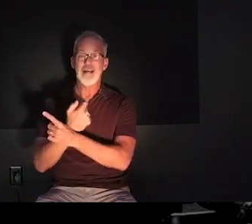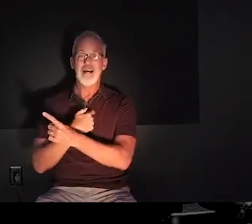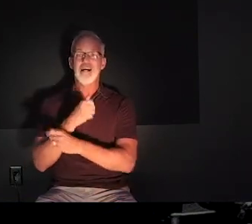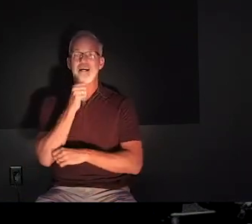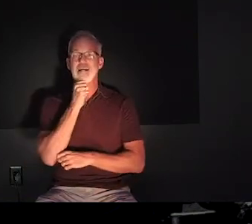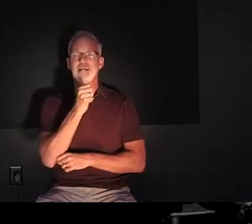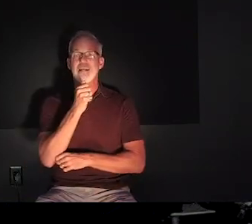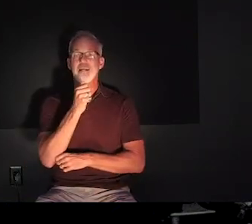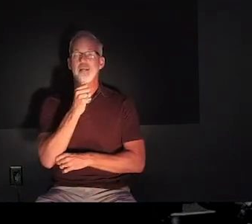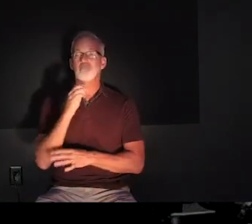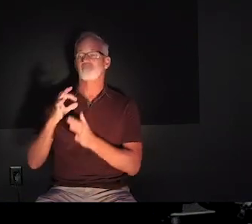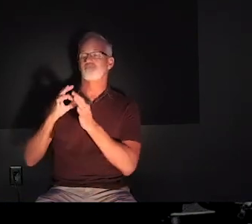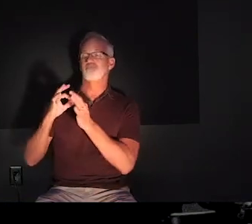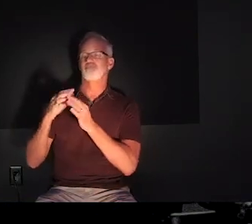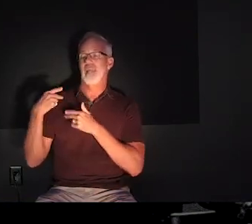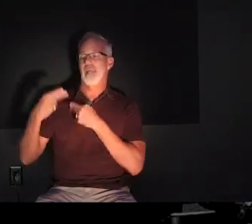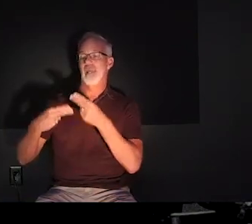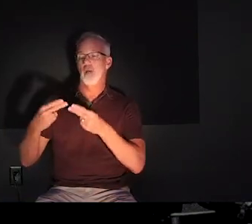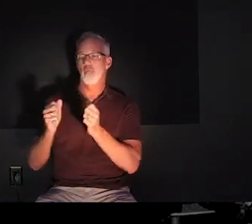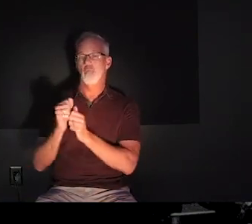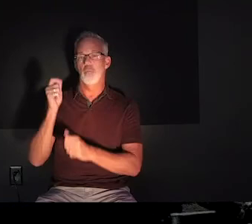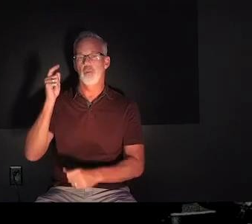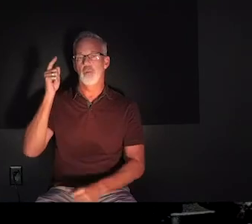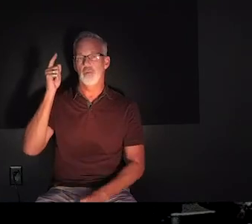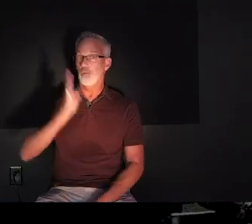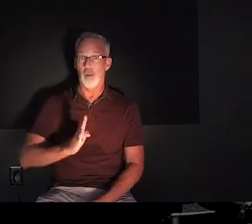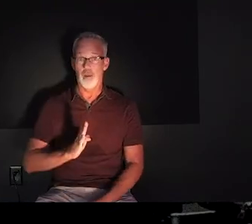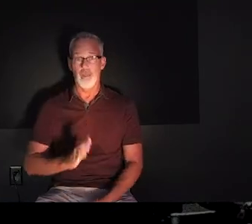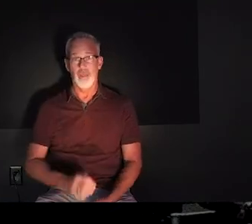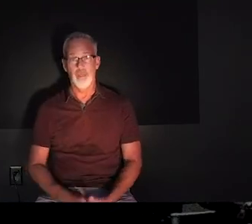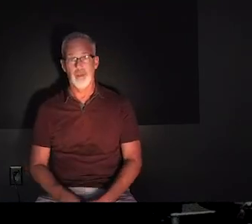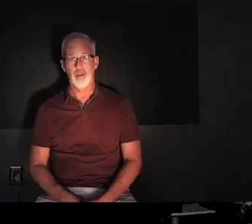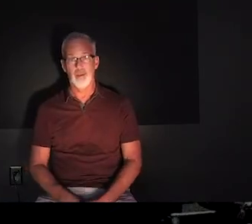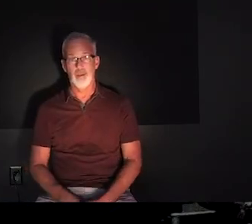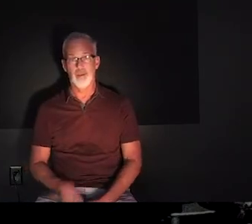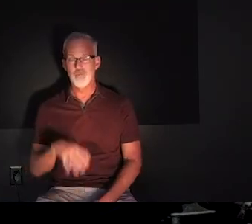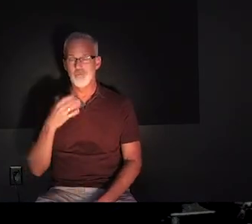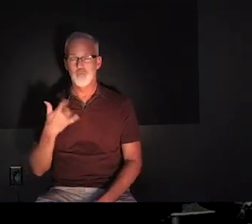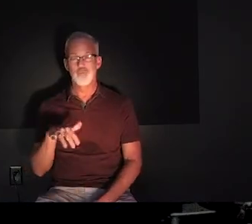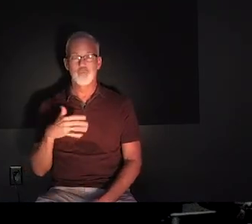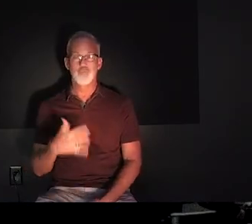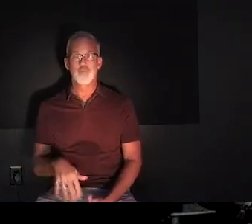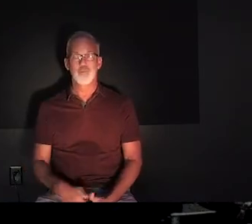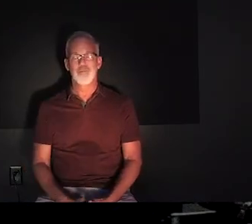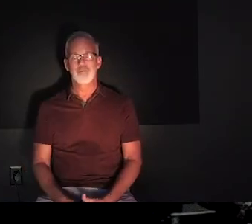a joint heir with God. Can I tell you?